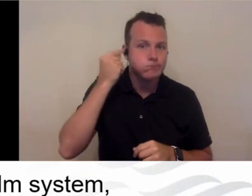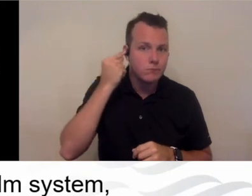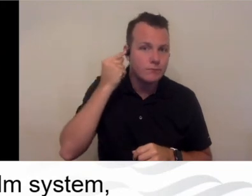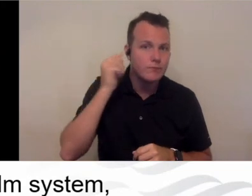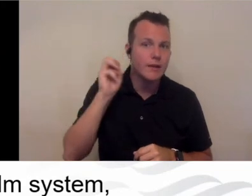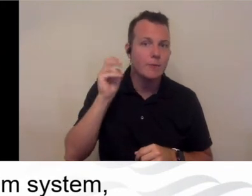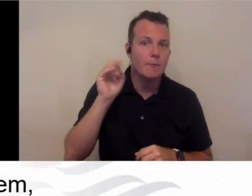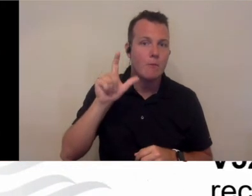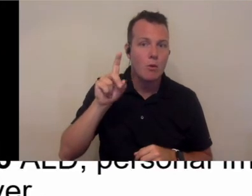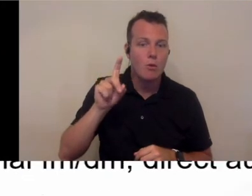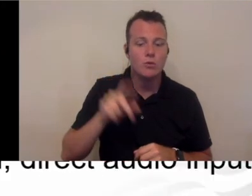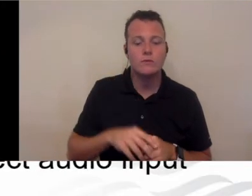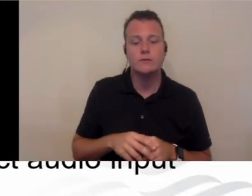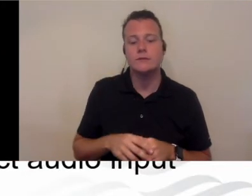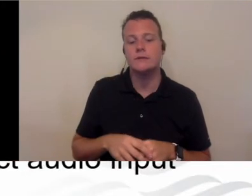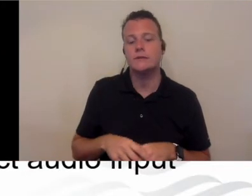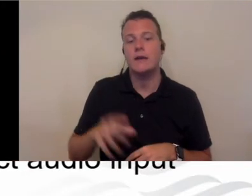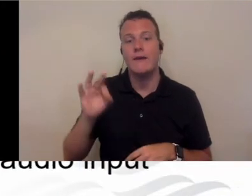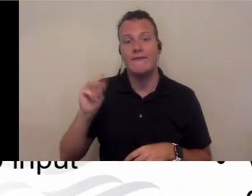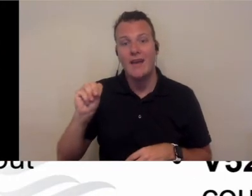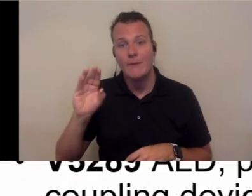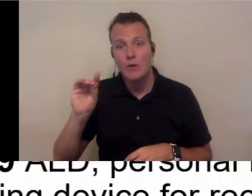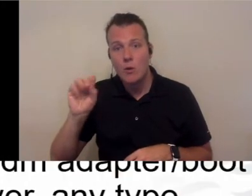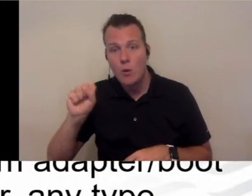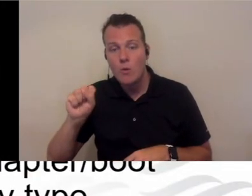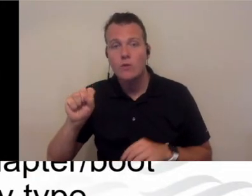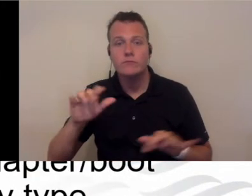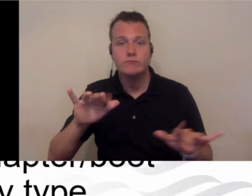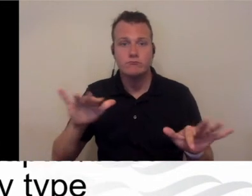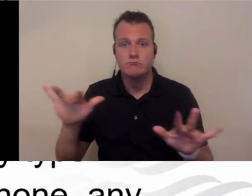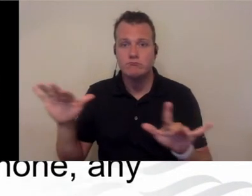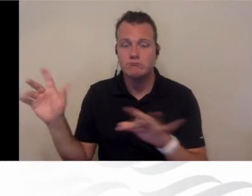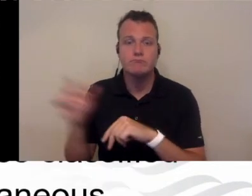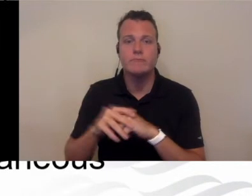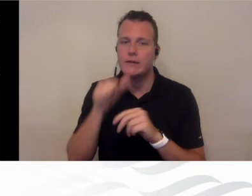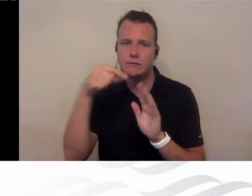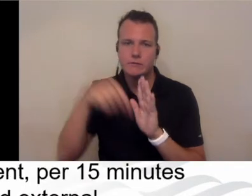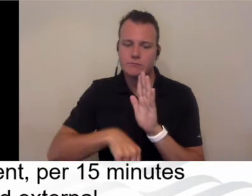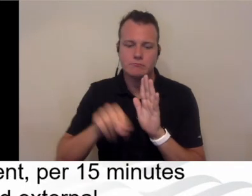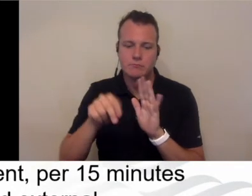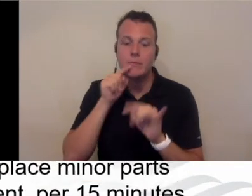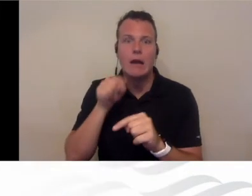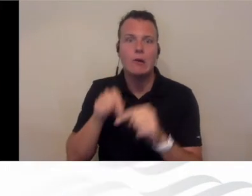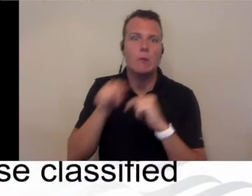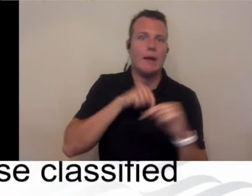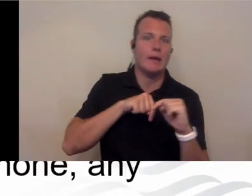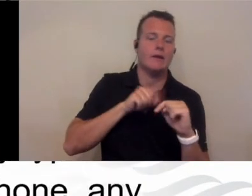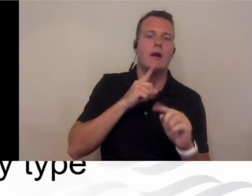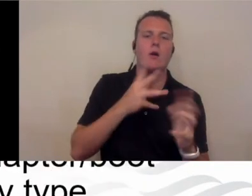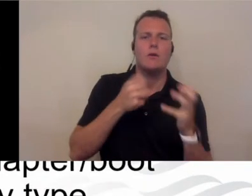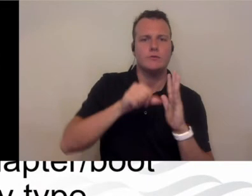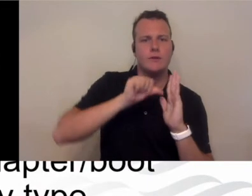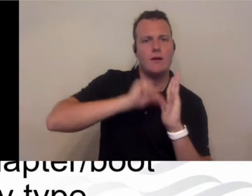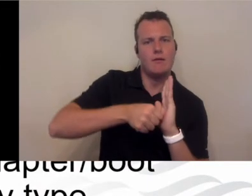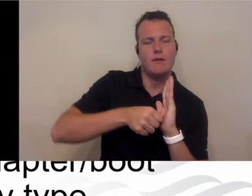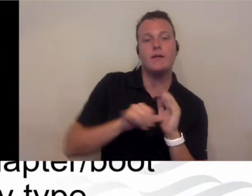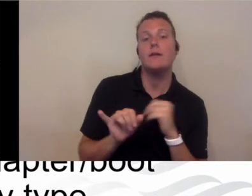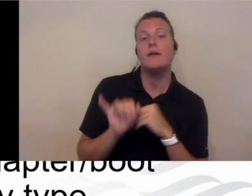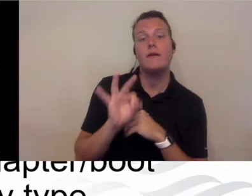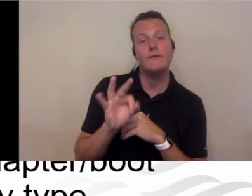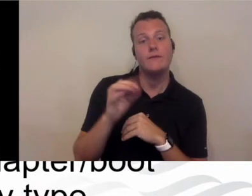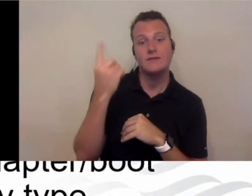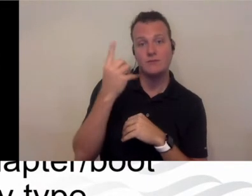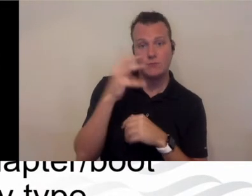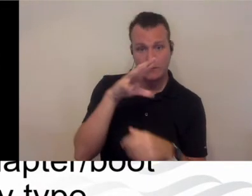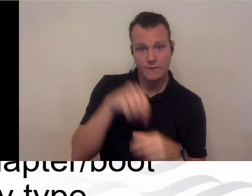mold codes, there are FM codes. So again, I'm not going to go into detail, but I will go back just to highlight,